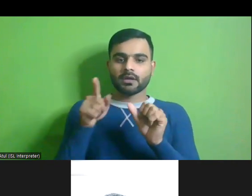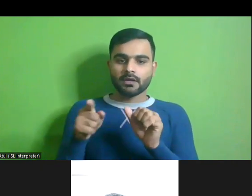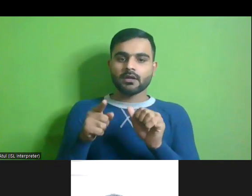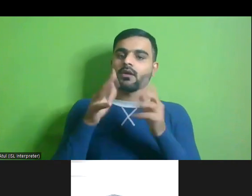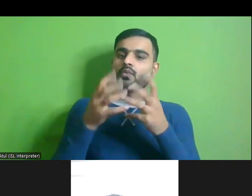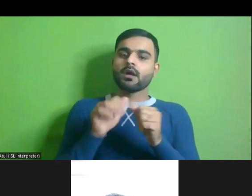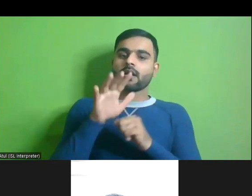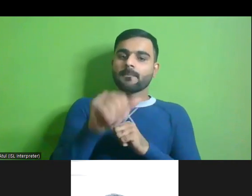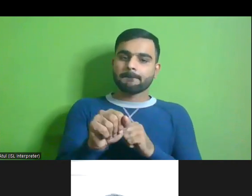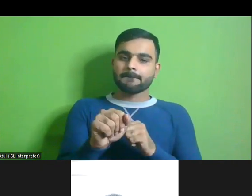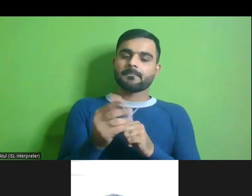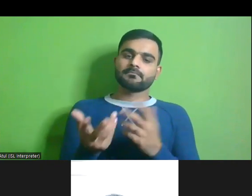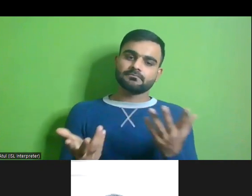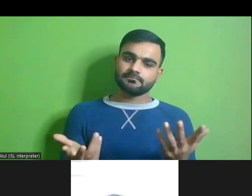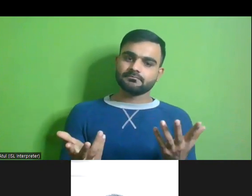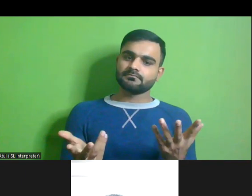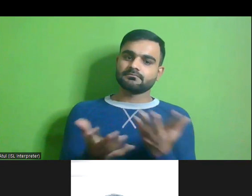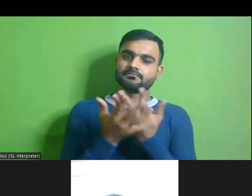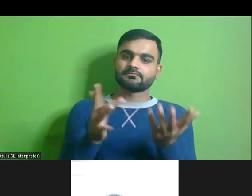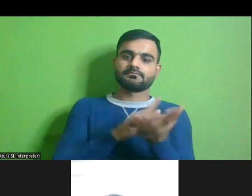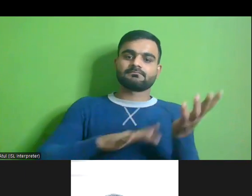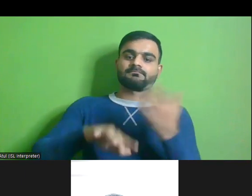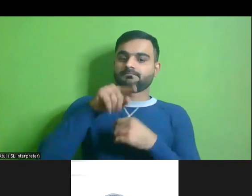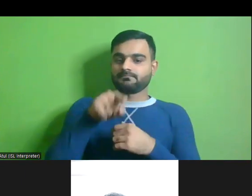minerals in those areas.